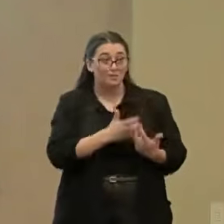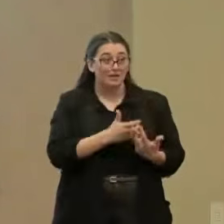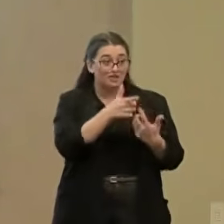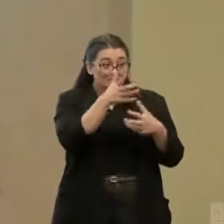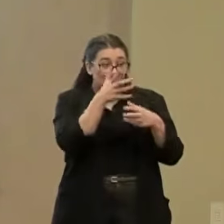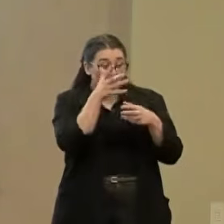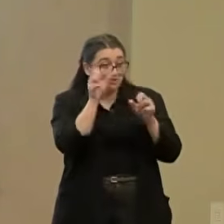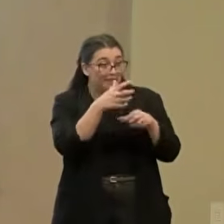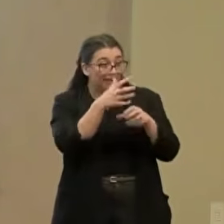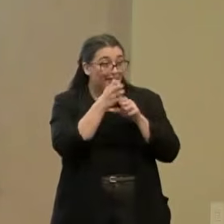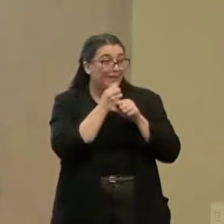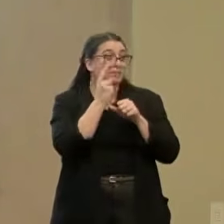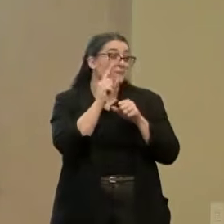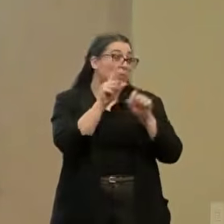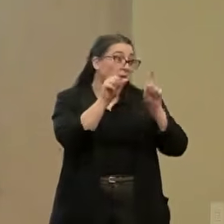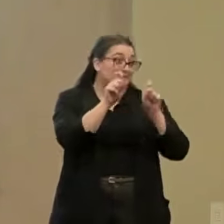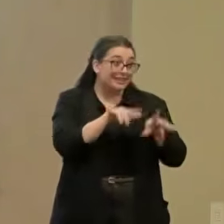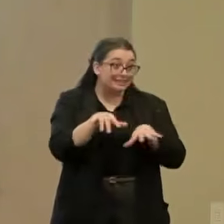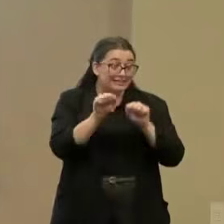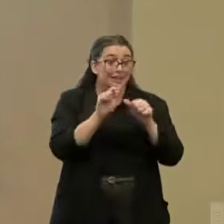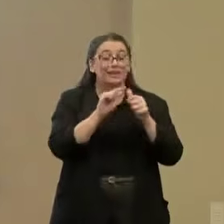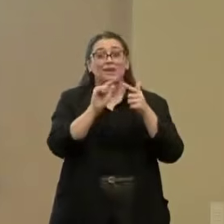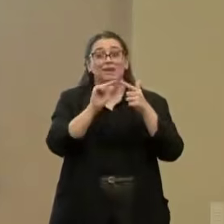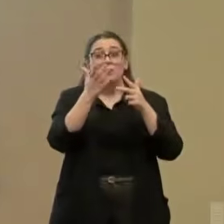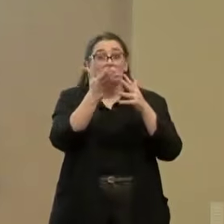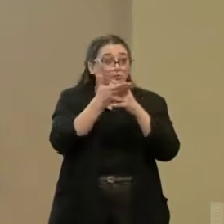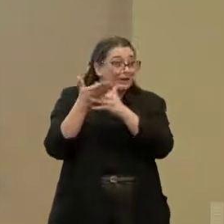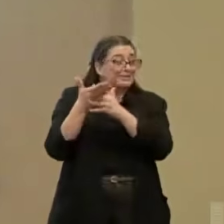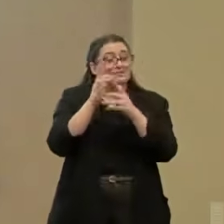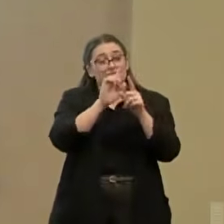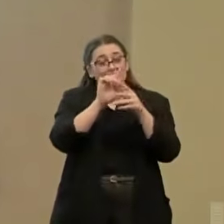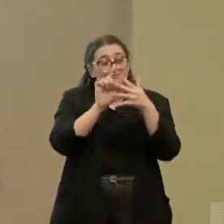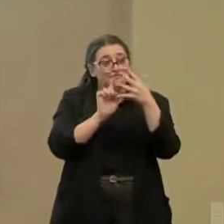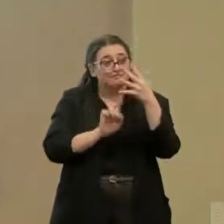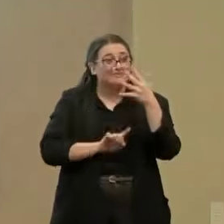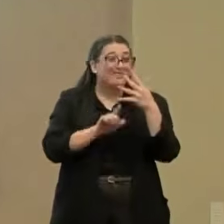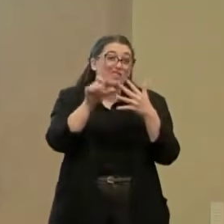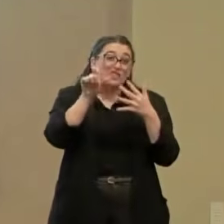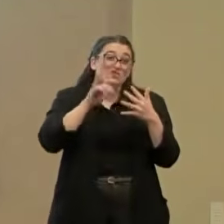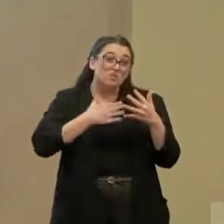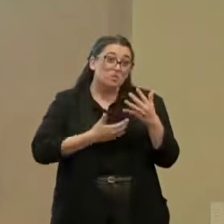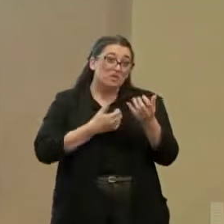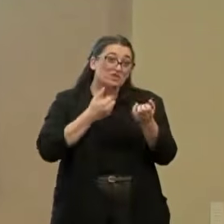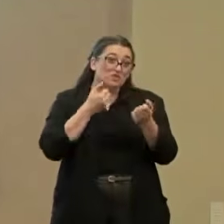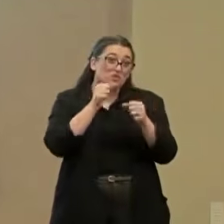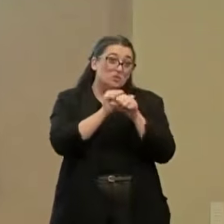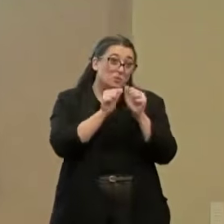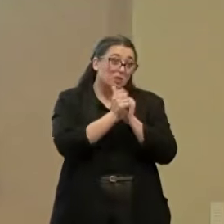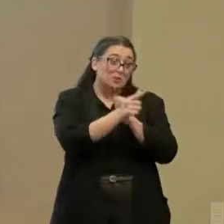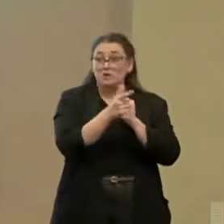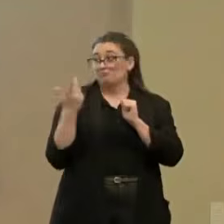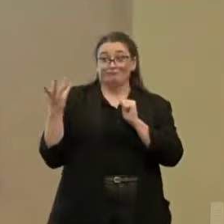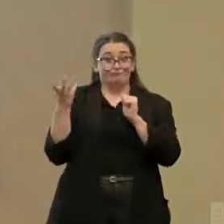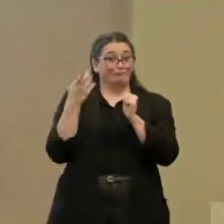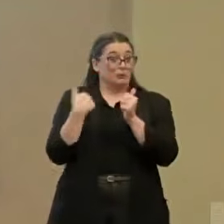get accommodations for taking tests, for taking breaks. They should work with you. We were actually talking a lot about this